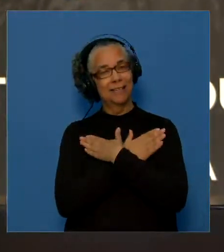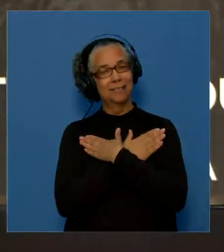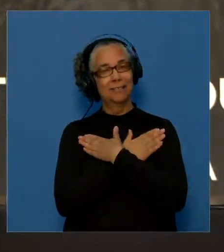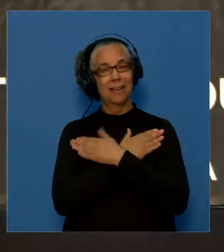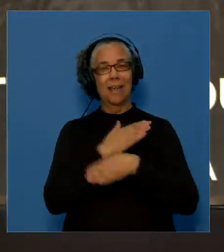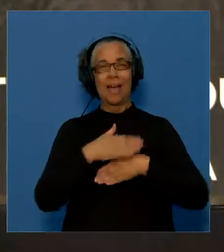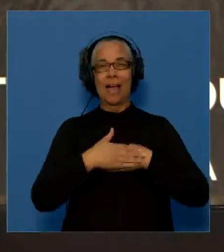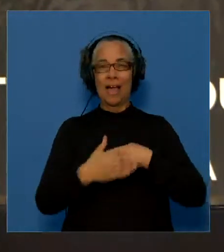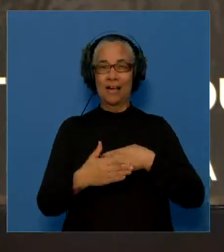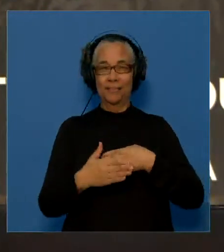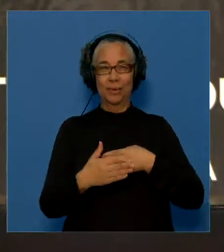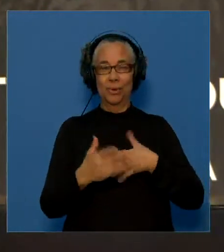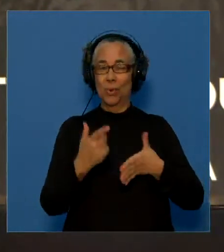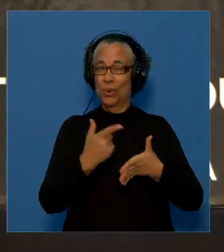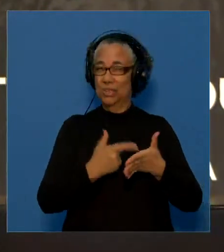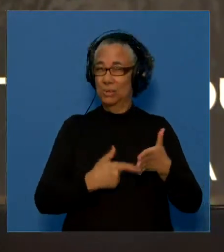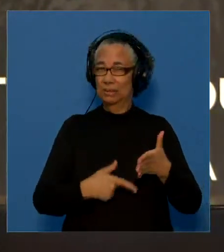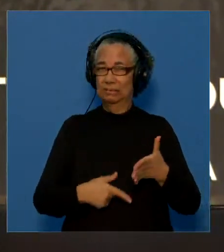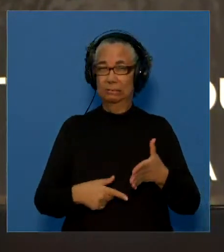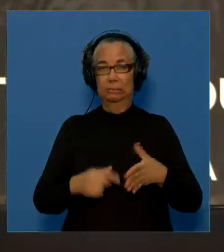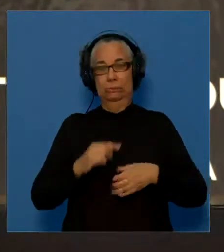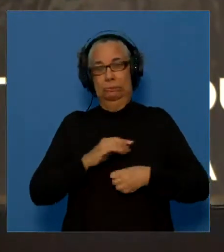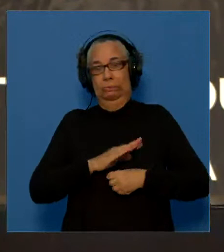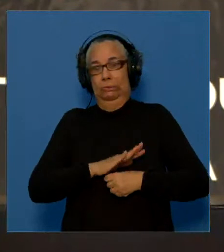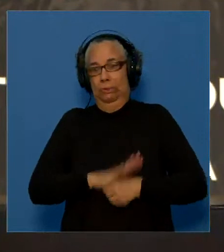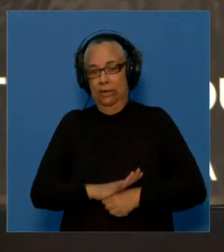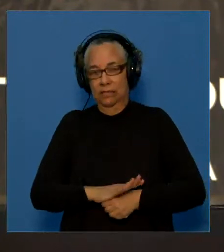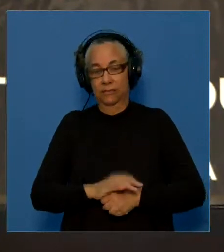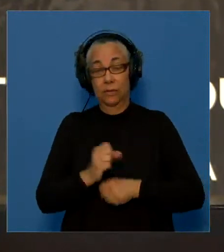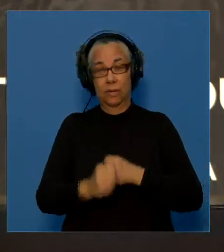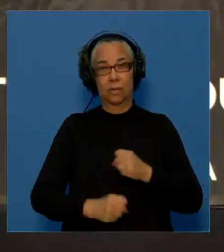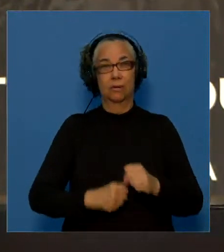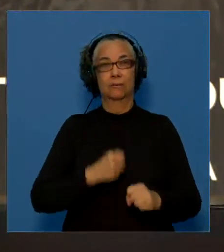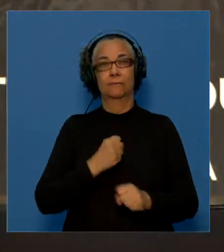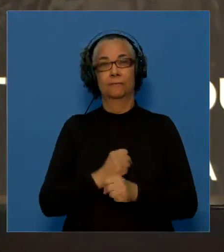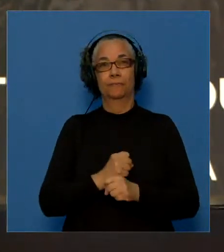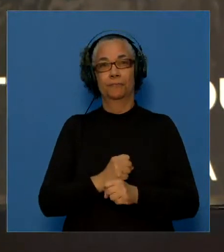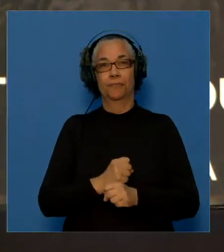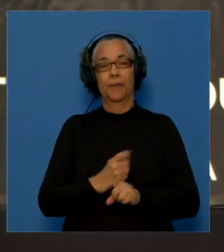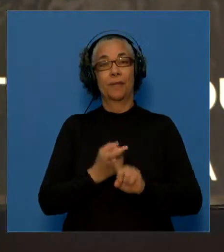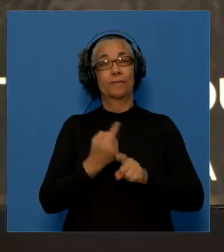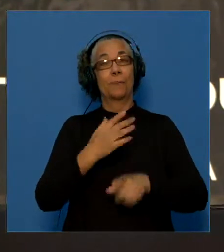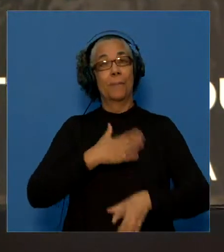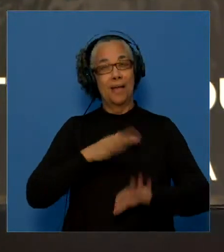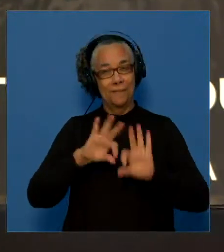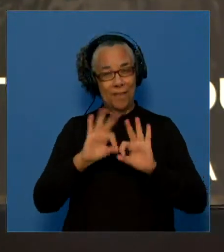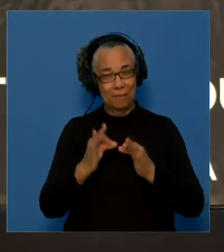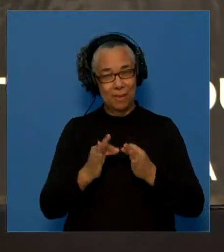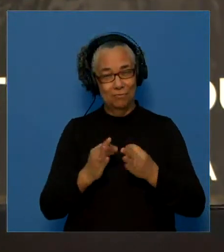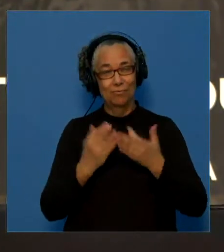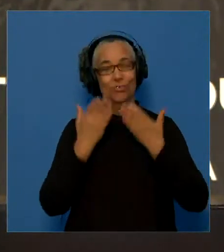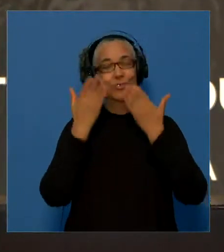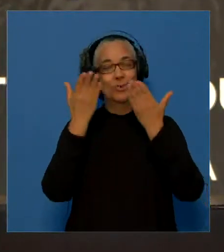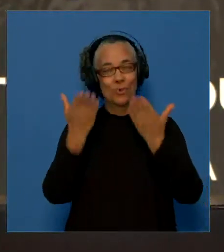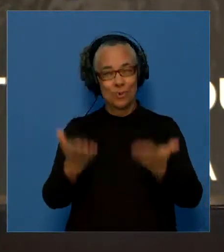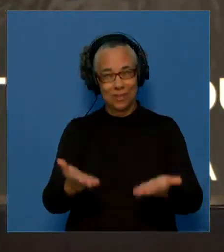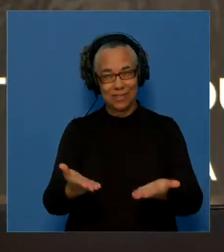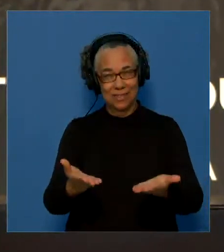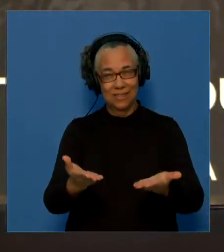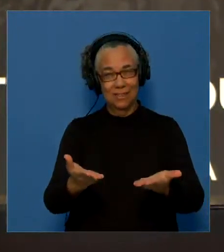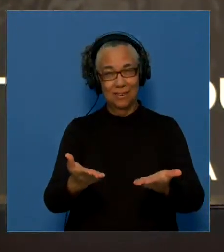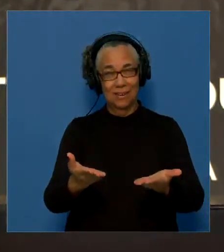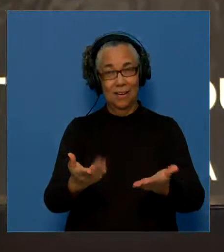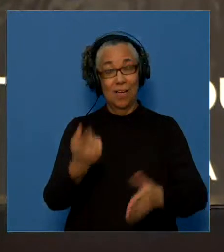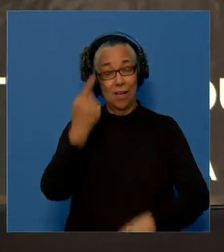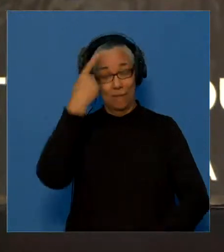unquestionably been an incredibly stressful year. From my family to yours, and on behalf